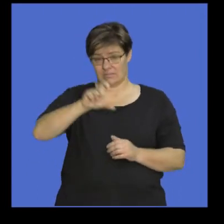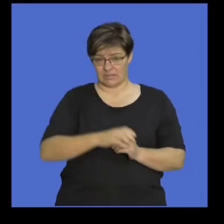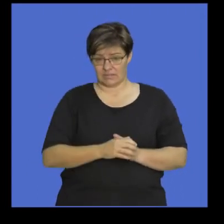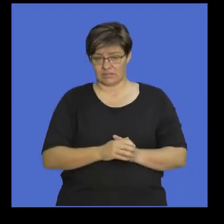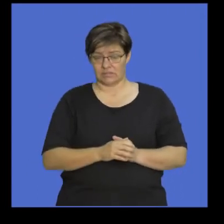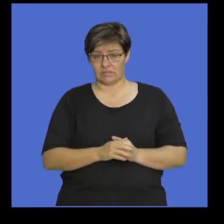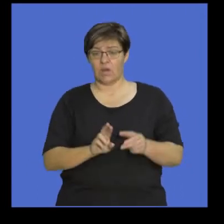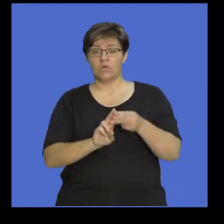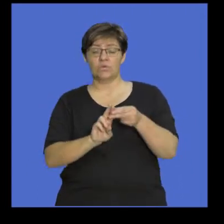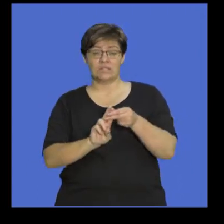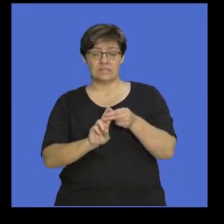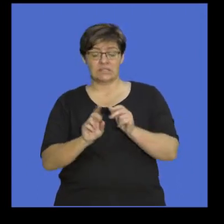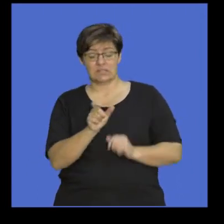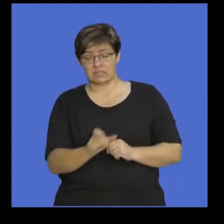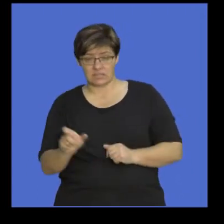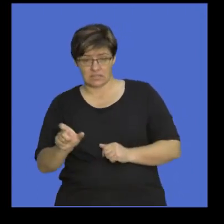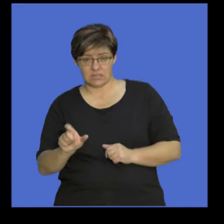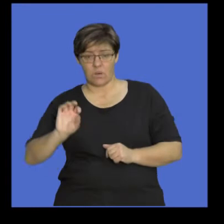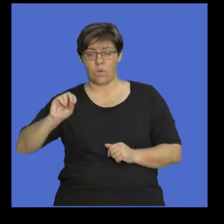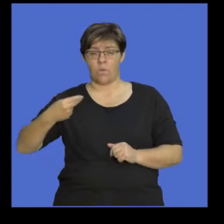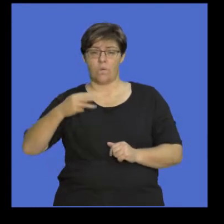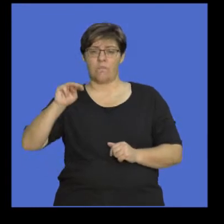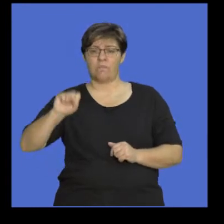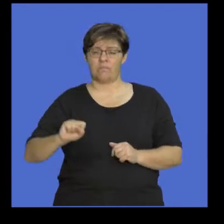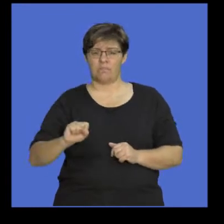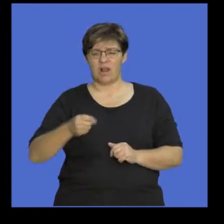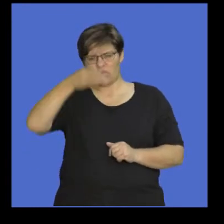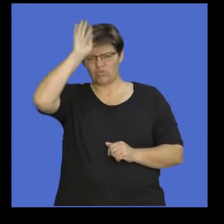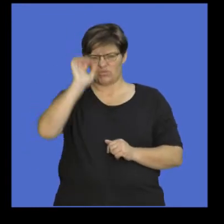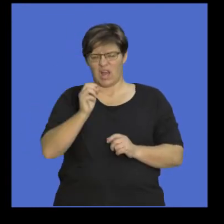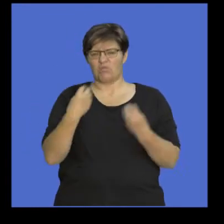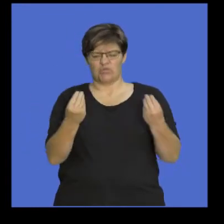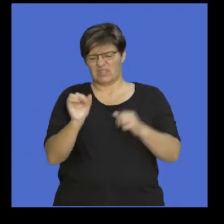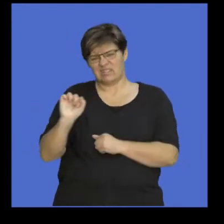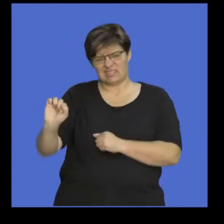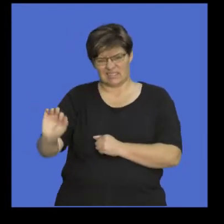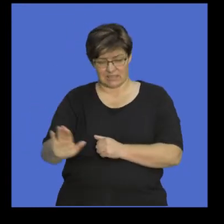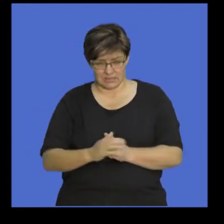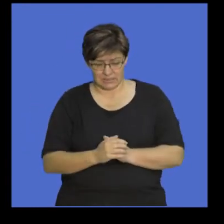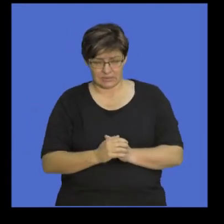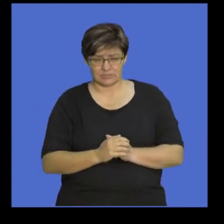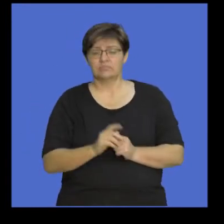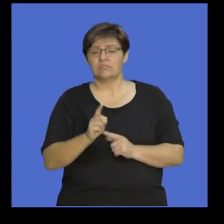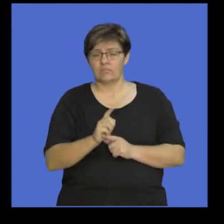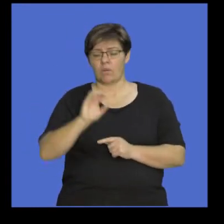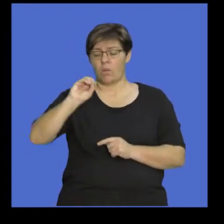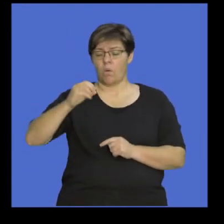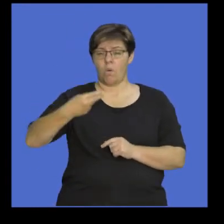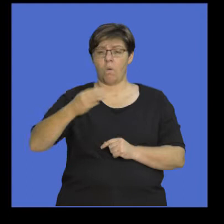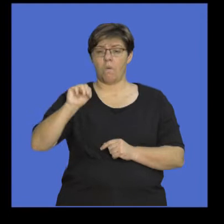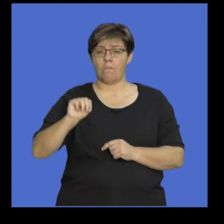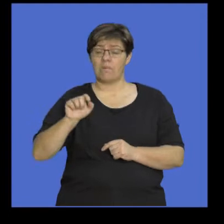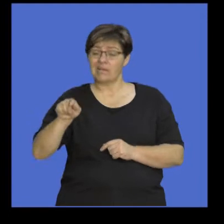symbol, okay? The unit of ohm is omega from the Greek alphabet. So, but remember, ohm is somebody's